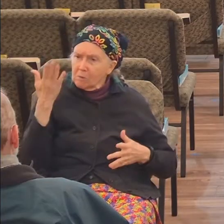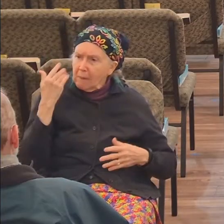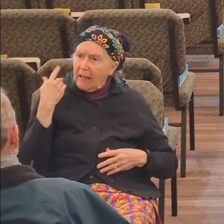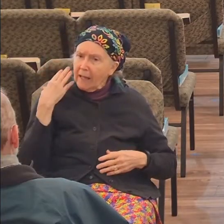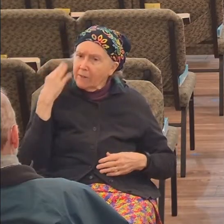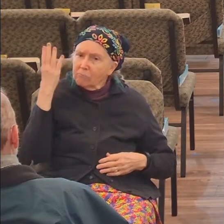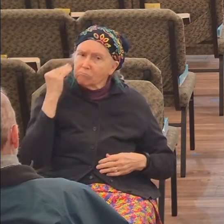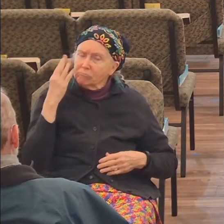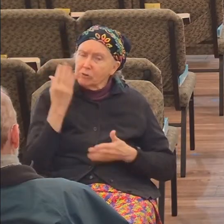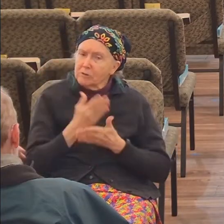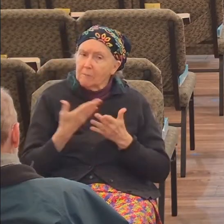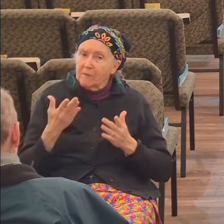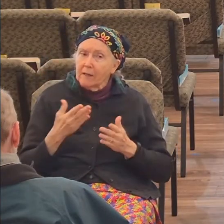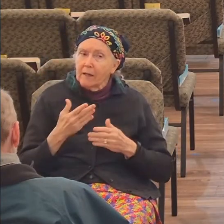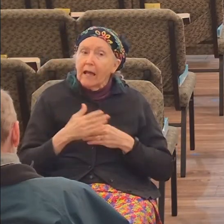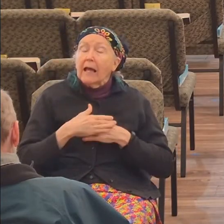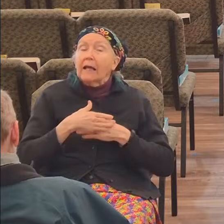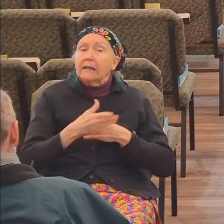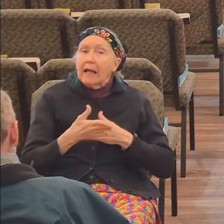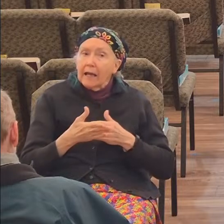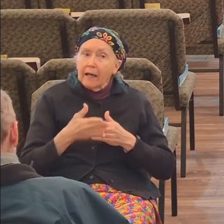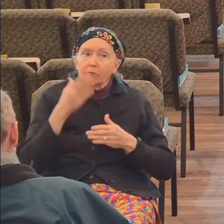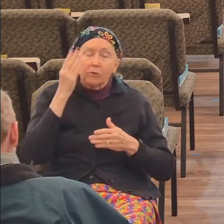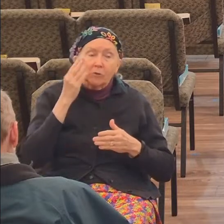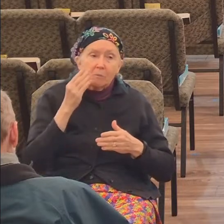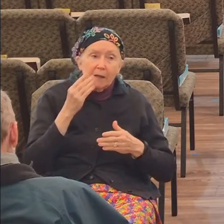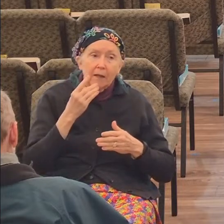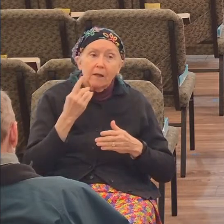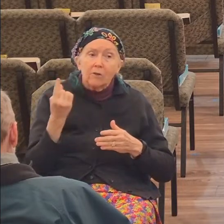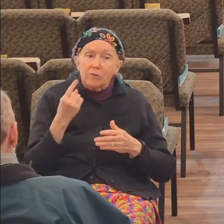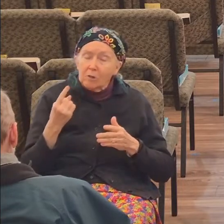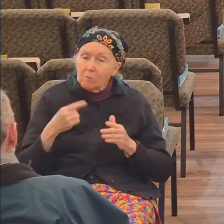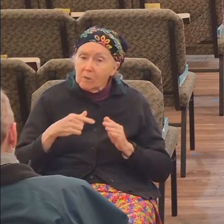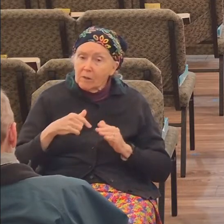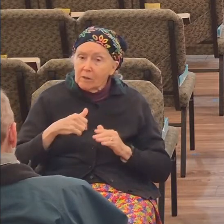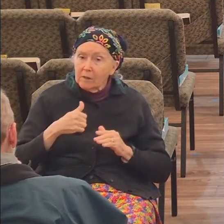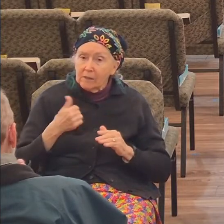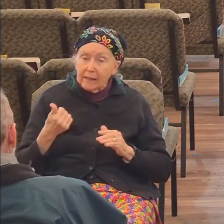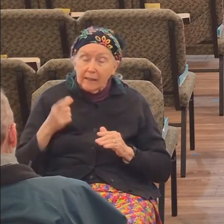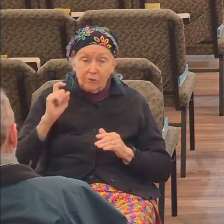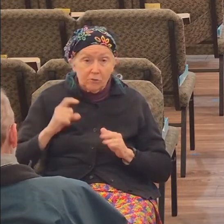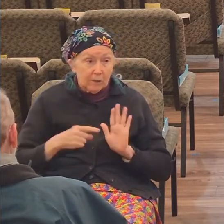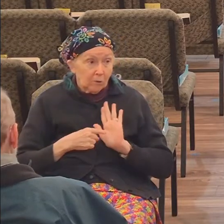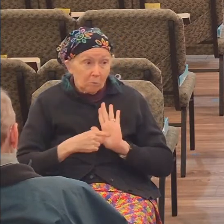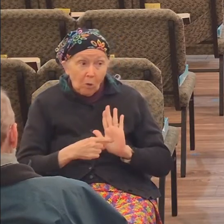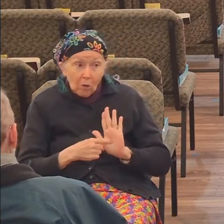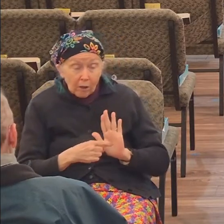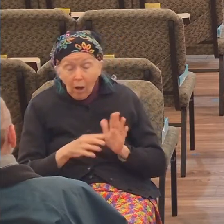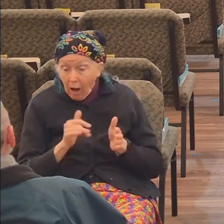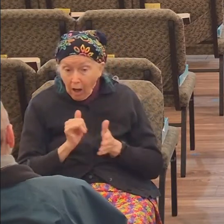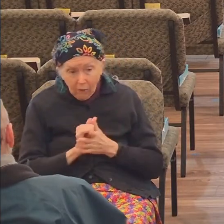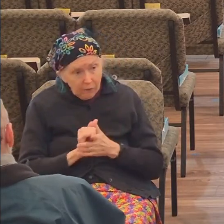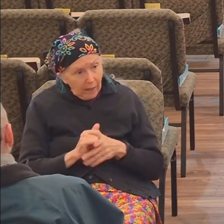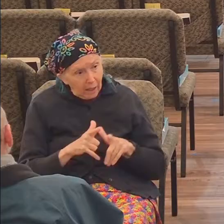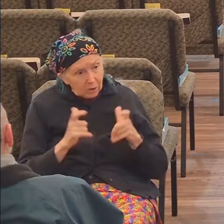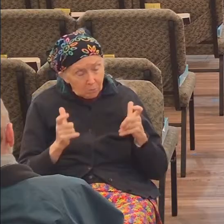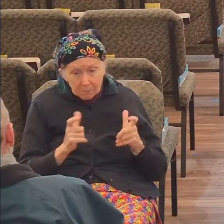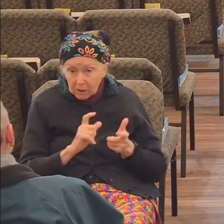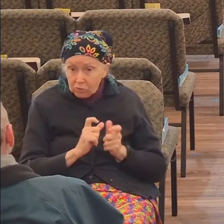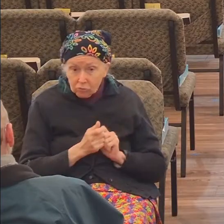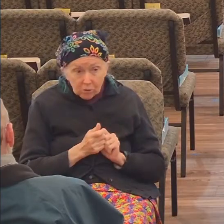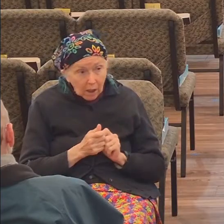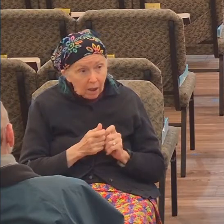took, after going through it, someone else to point out to you how hard that was or how big of a deal that was?